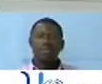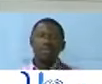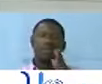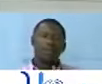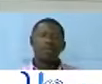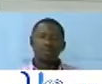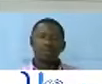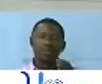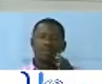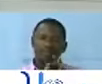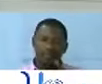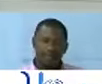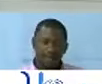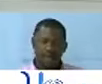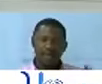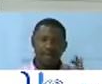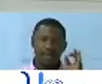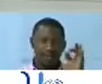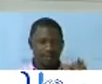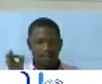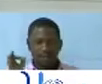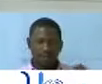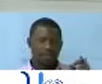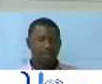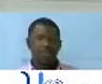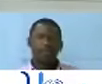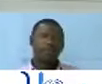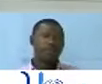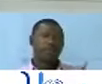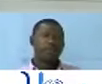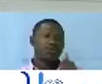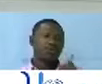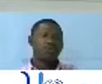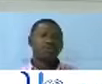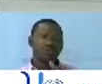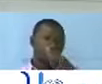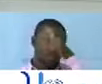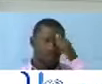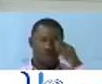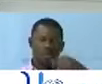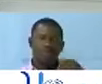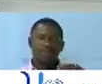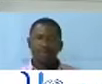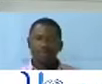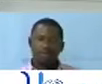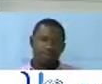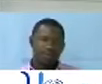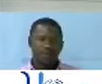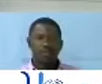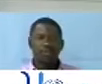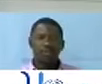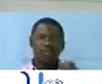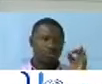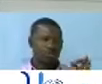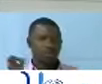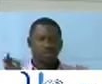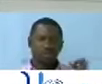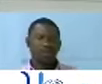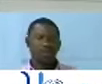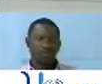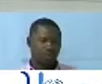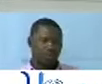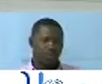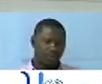bo xamni ni atté bu djublay doon. And the good functioning of the administration of justice. Ak itamen nak li nga xamni moy liggéey